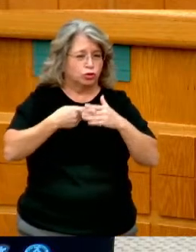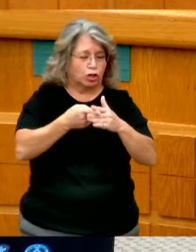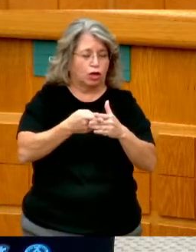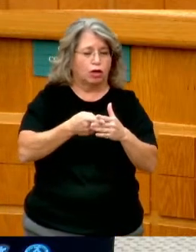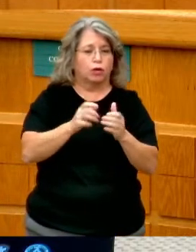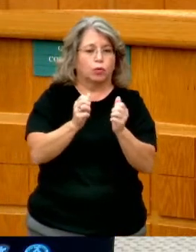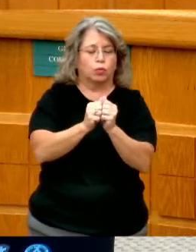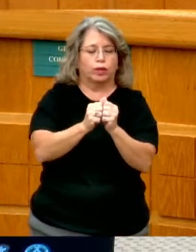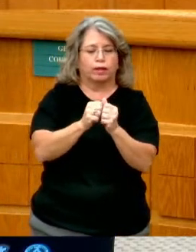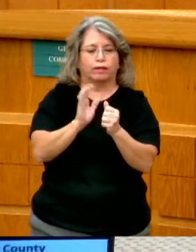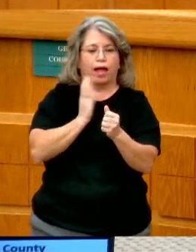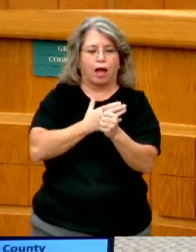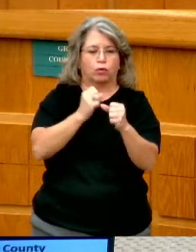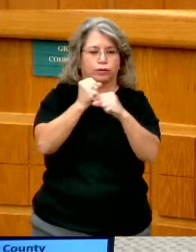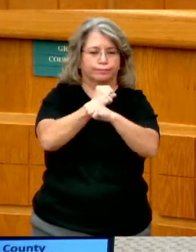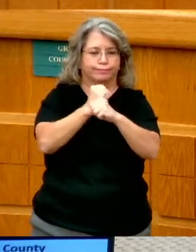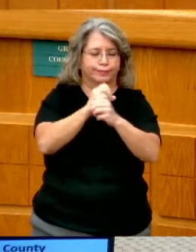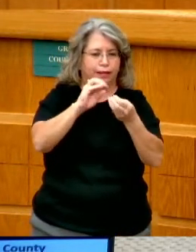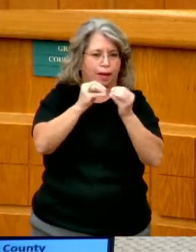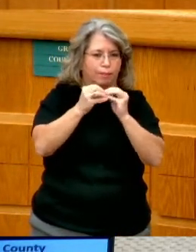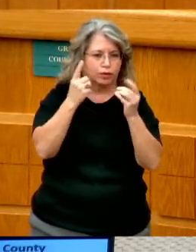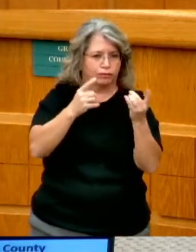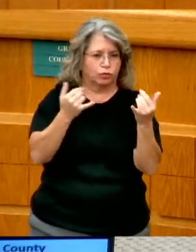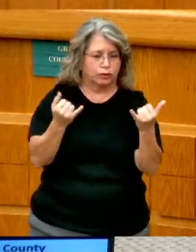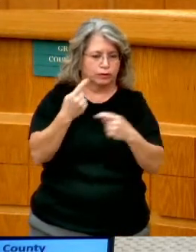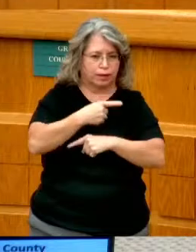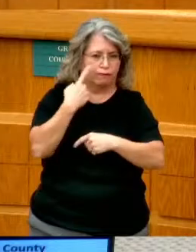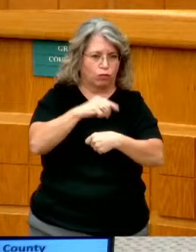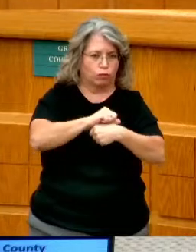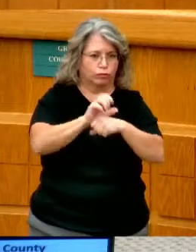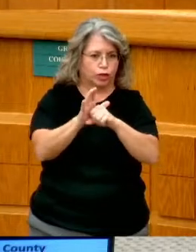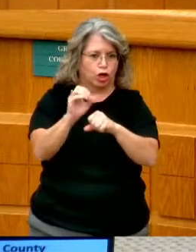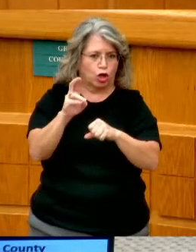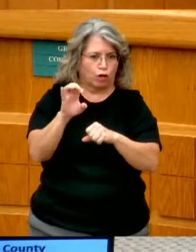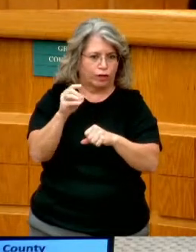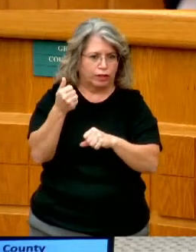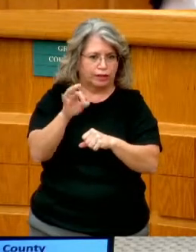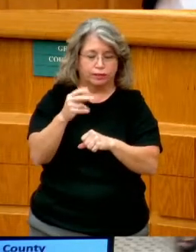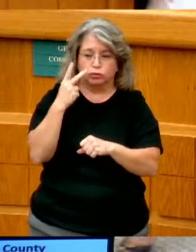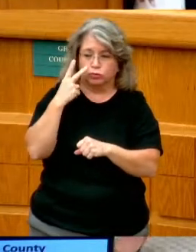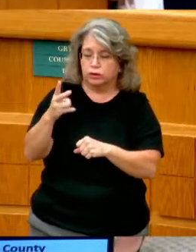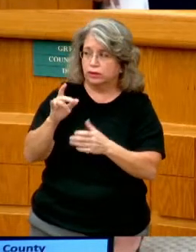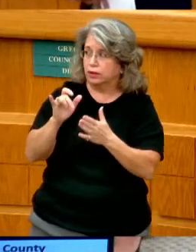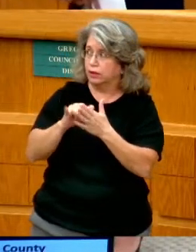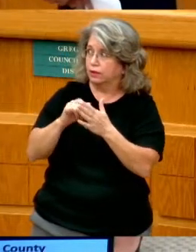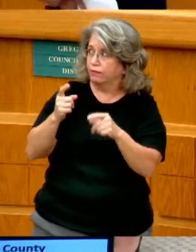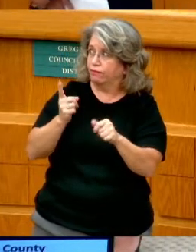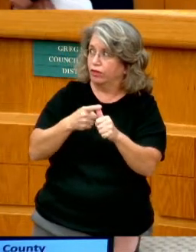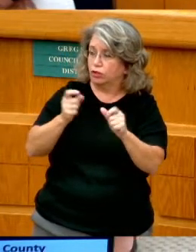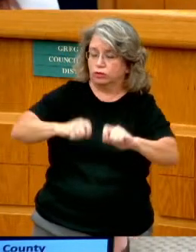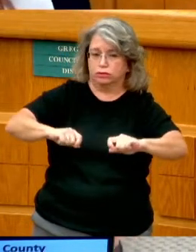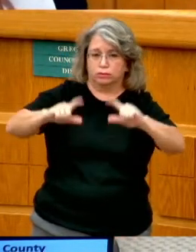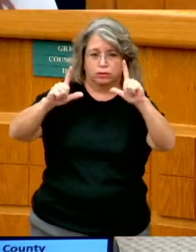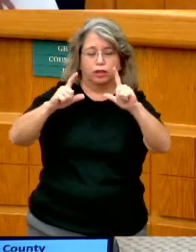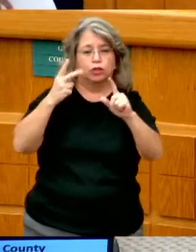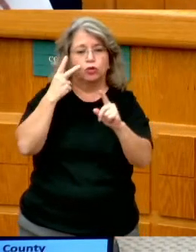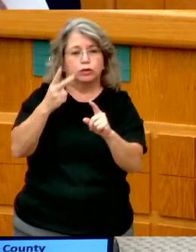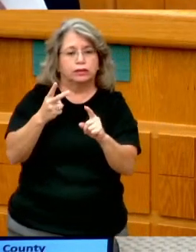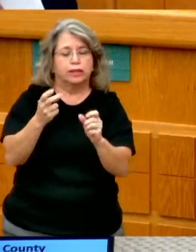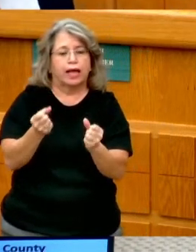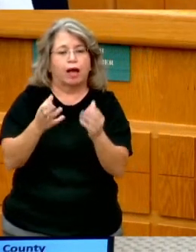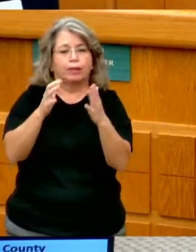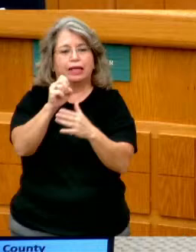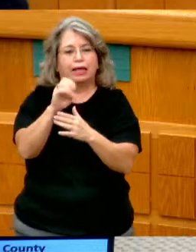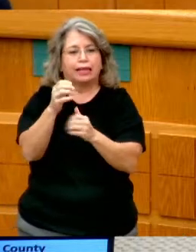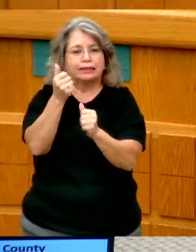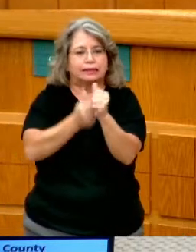COVID-19 statistics. So the first slide you see here, you see for the last 2 weeks all of the cases by day. And this is